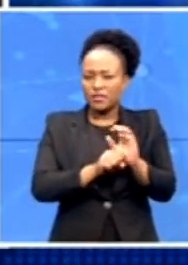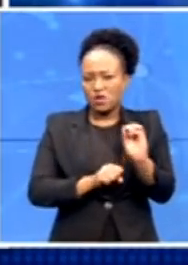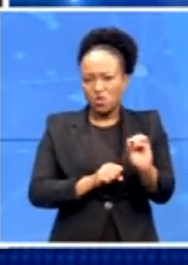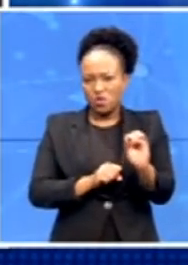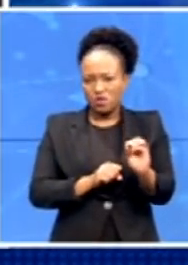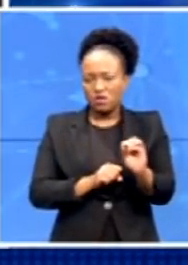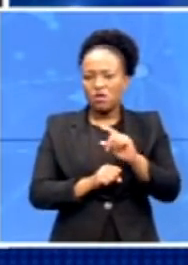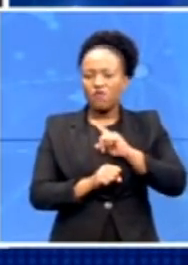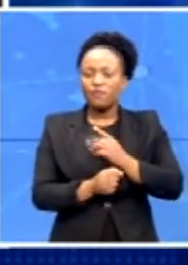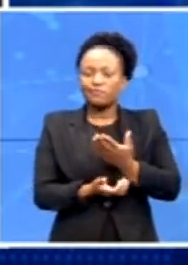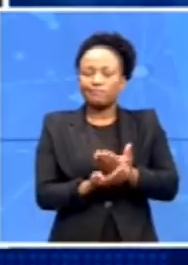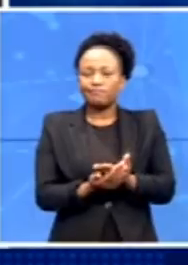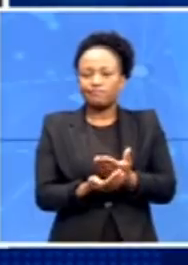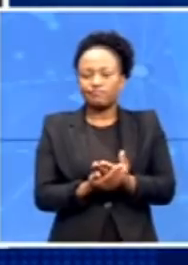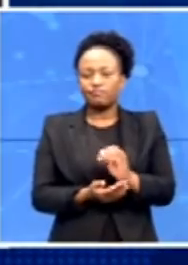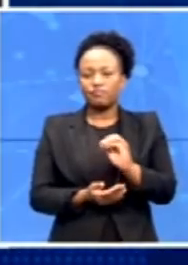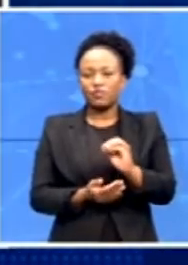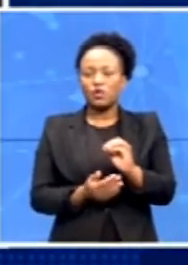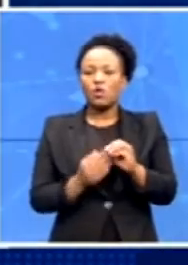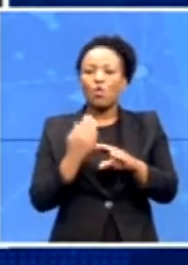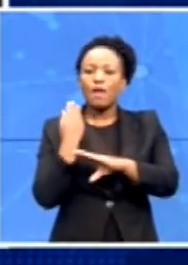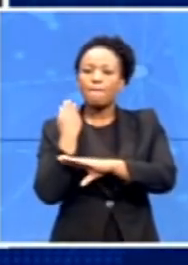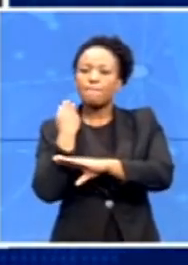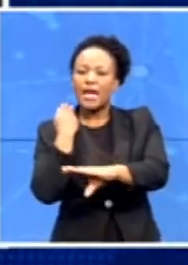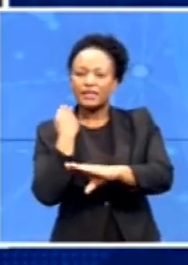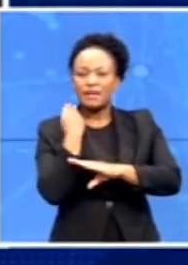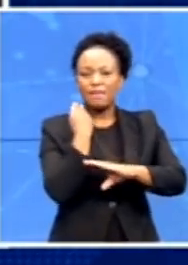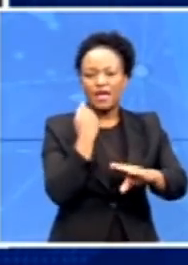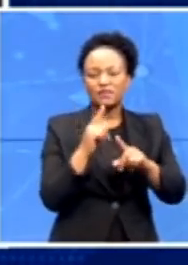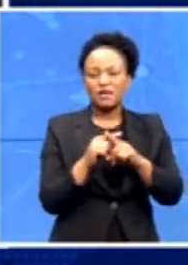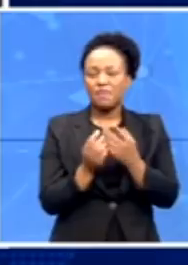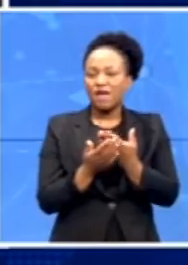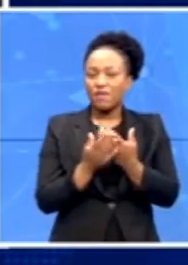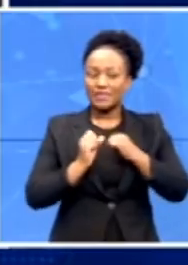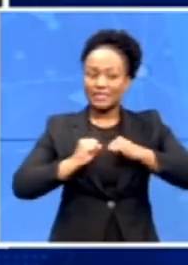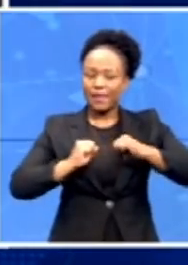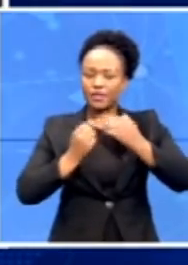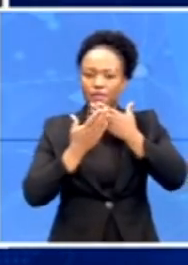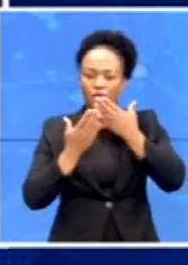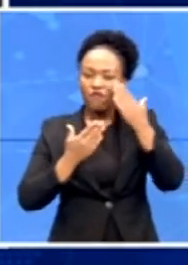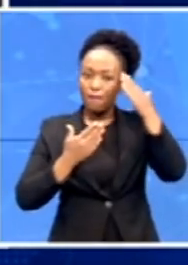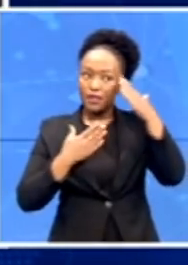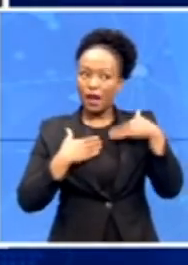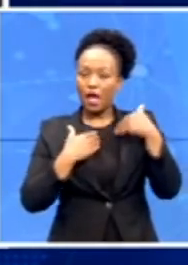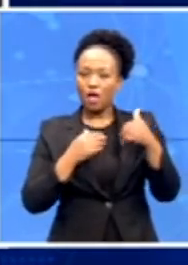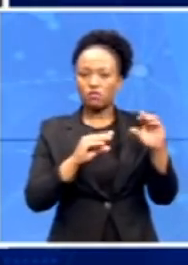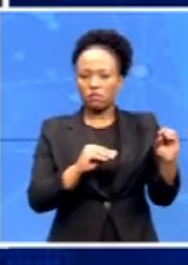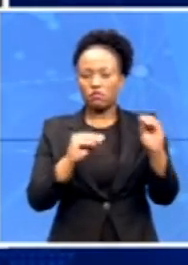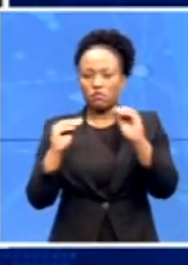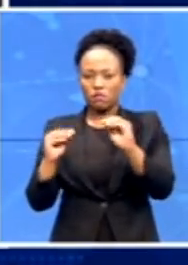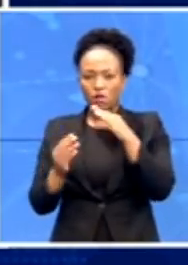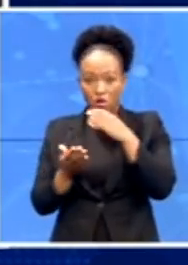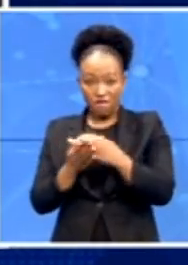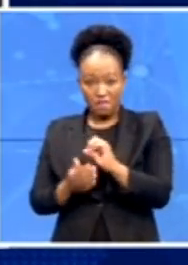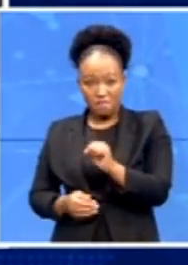of beds and space to place the mental health care users. Do you confirm that, Ms. Jacobus? Yes,